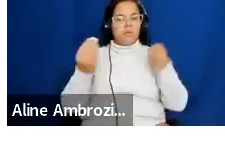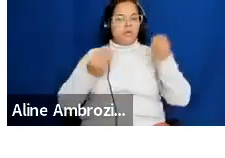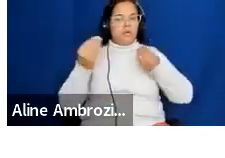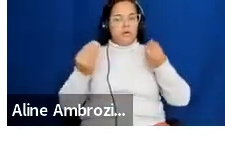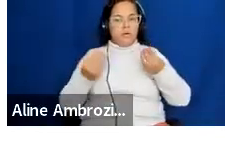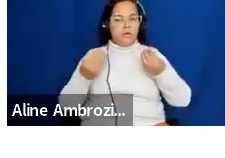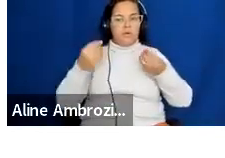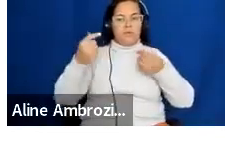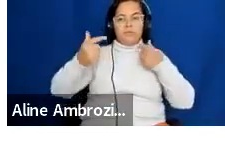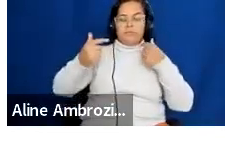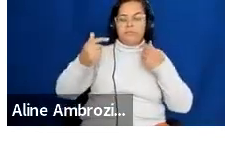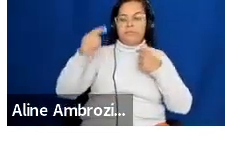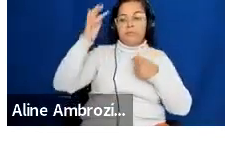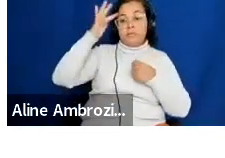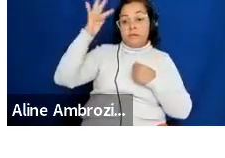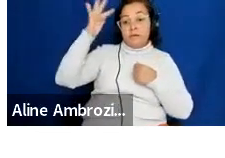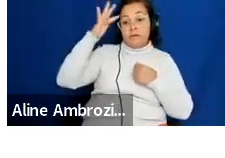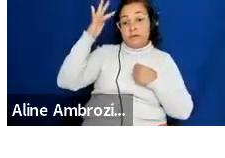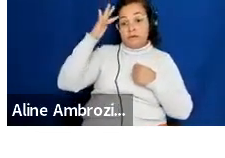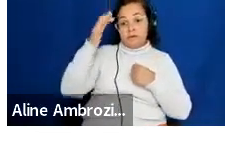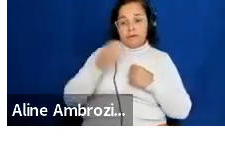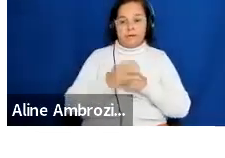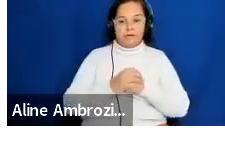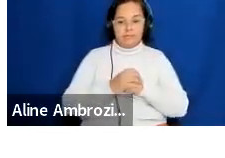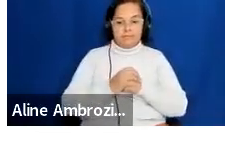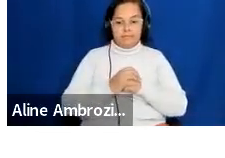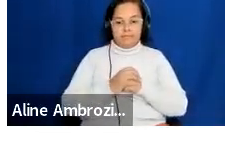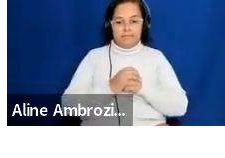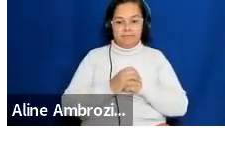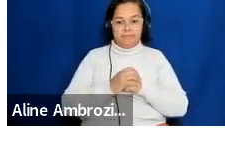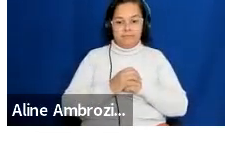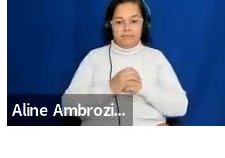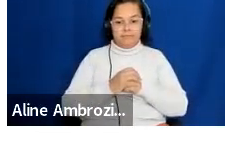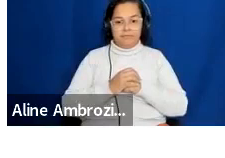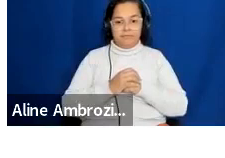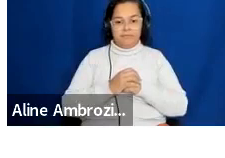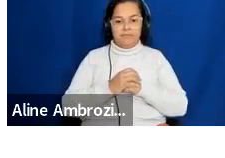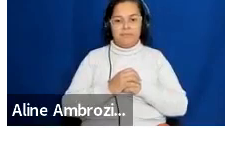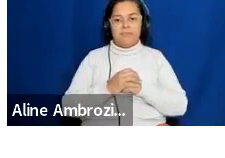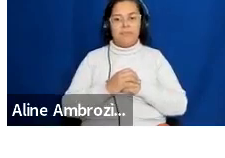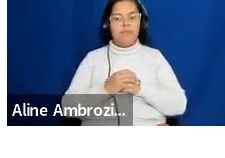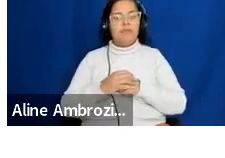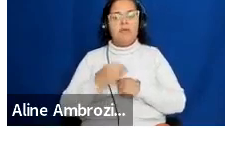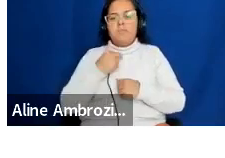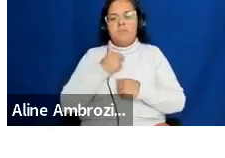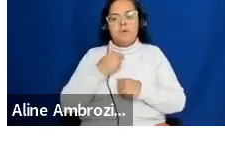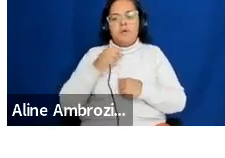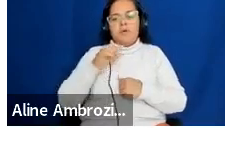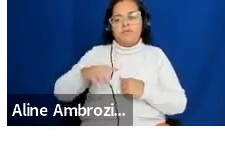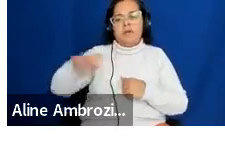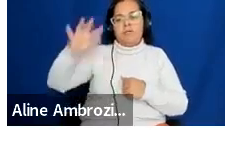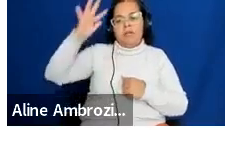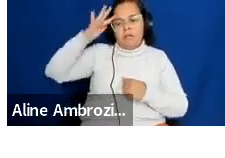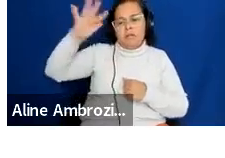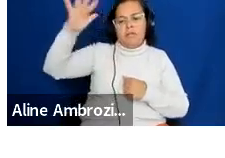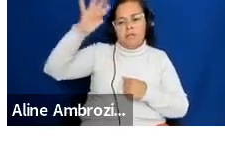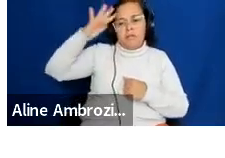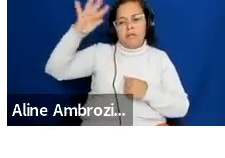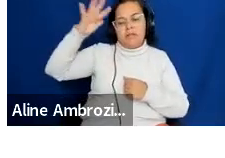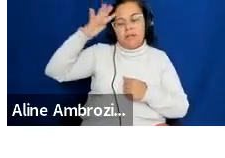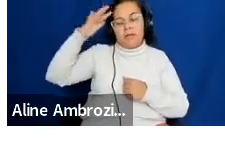be sure that we're not simply theorizing or uncritically modeling the absurd forms